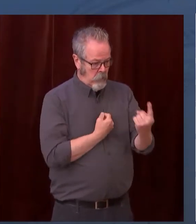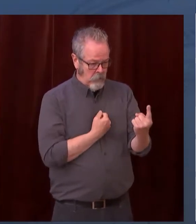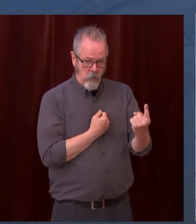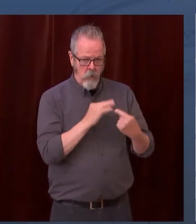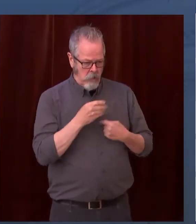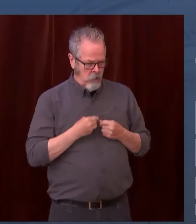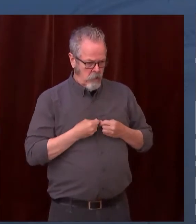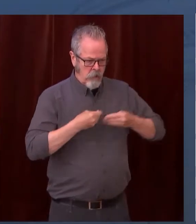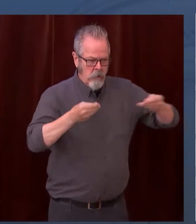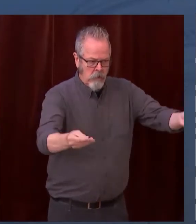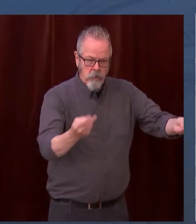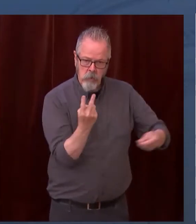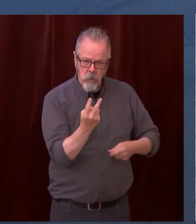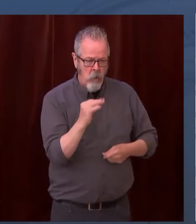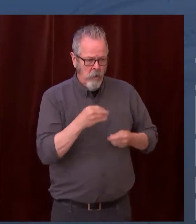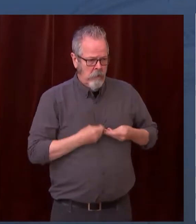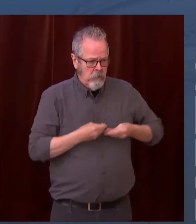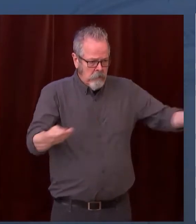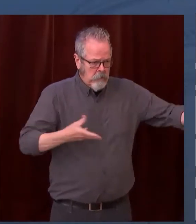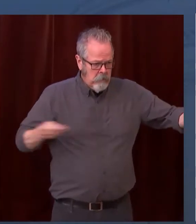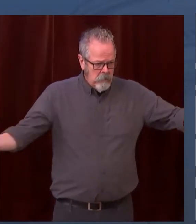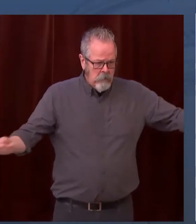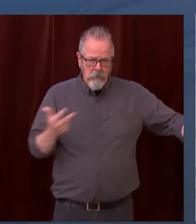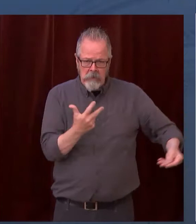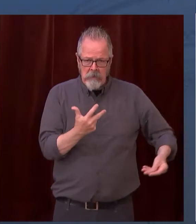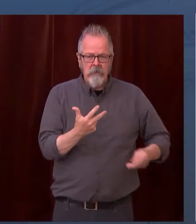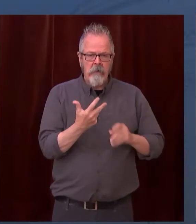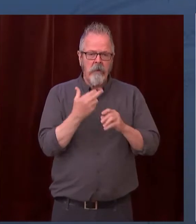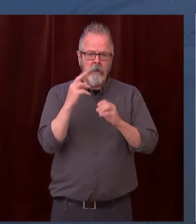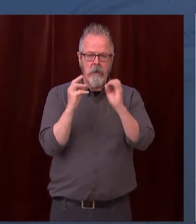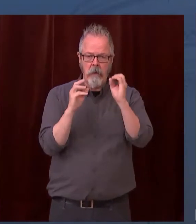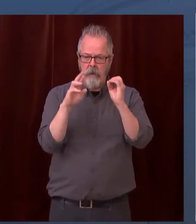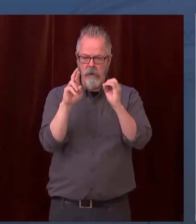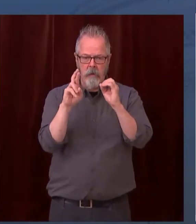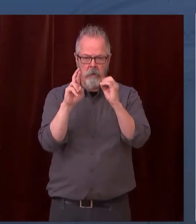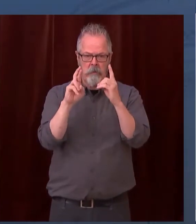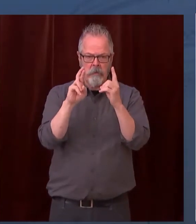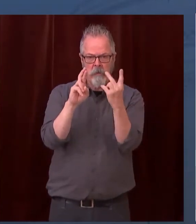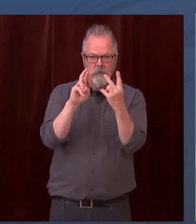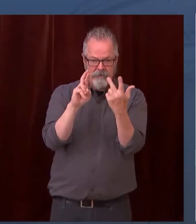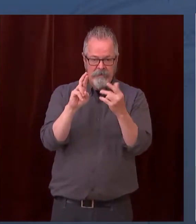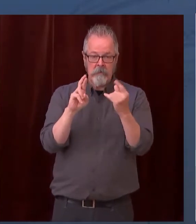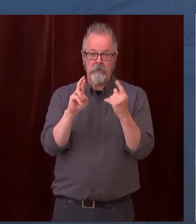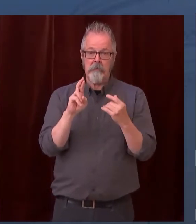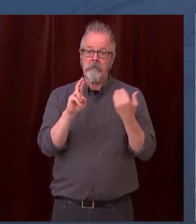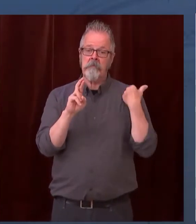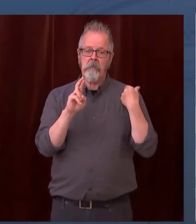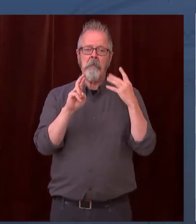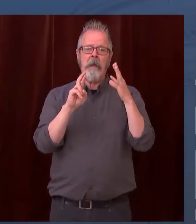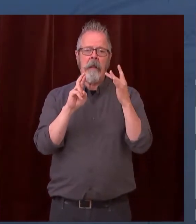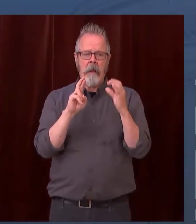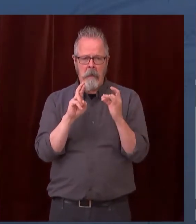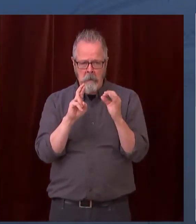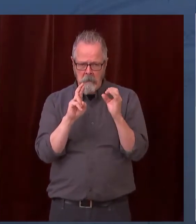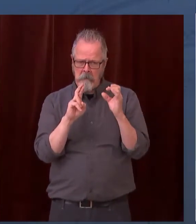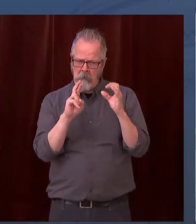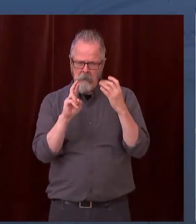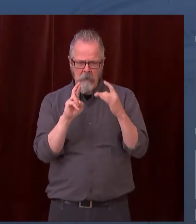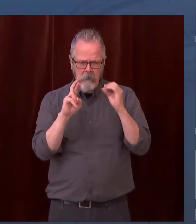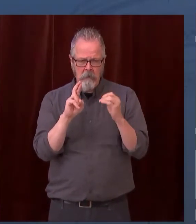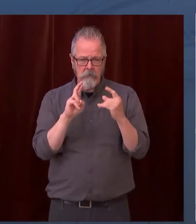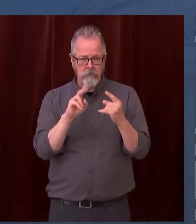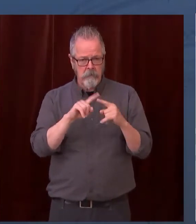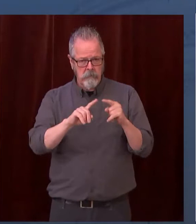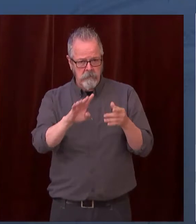eastern Washington, which is the red line, and in western Washington, which is the purple line, the R0 number